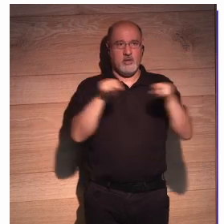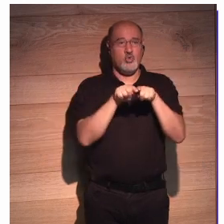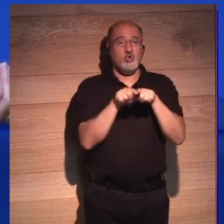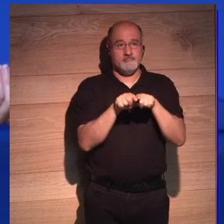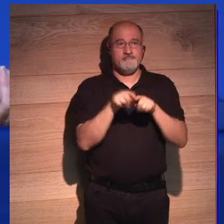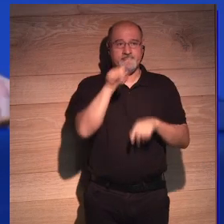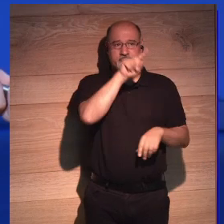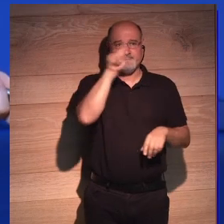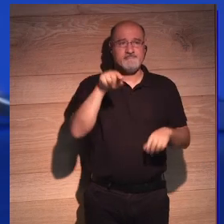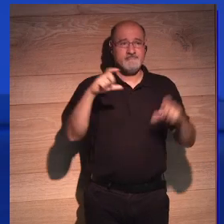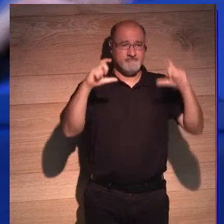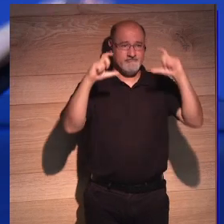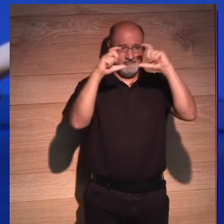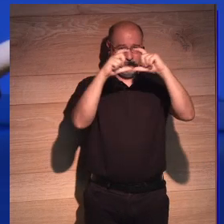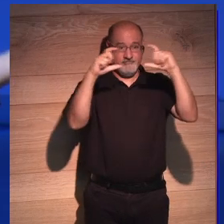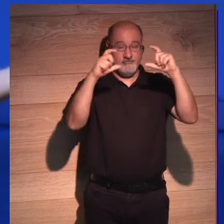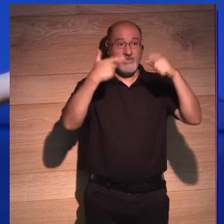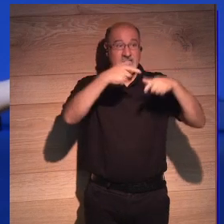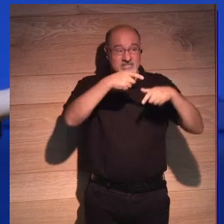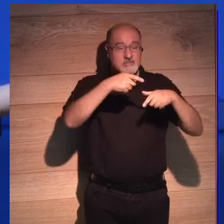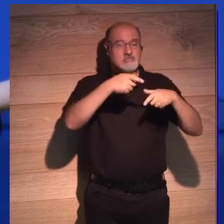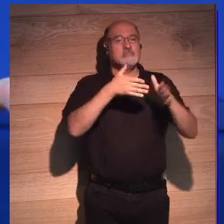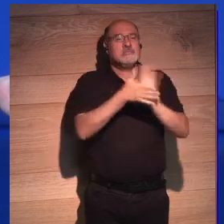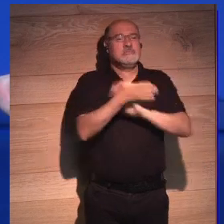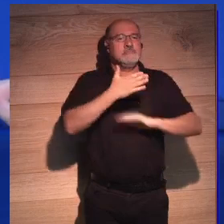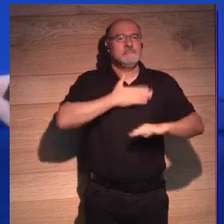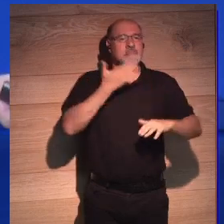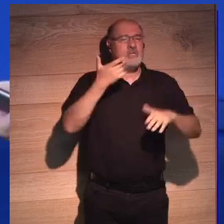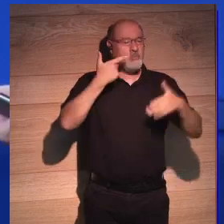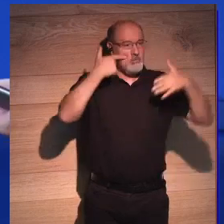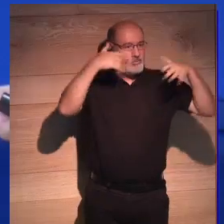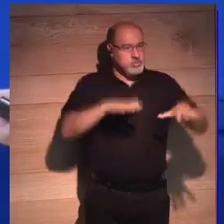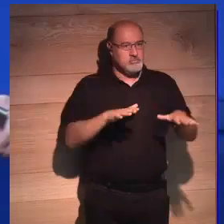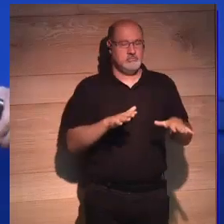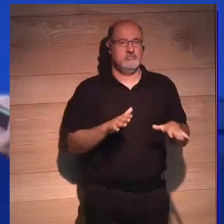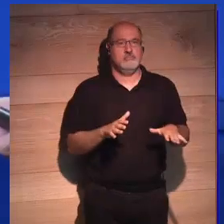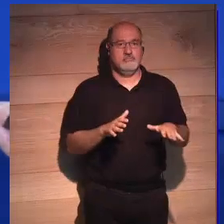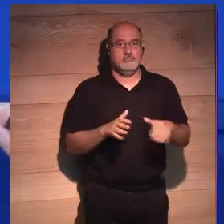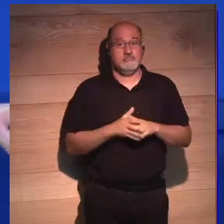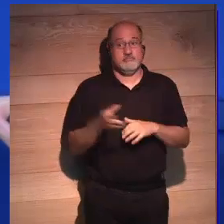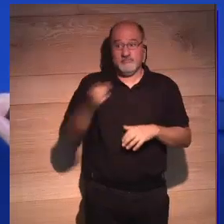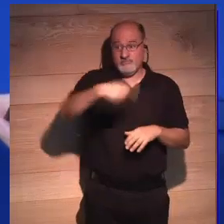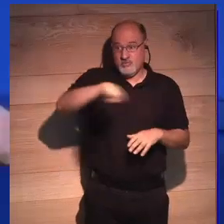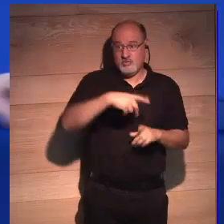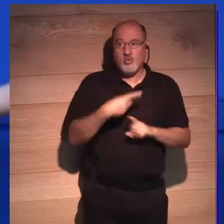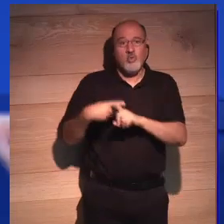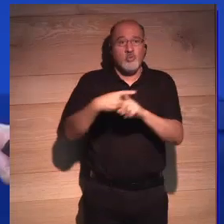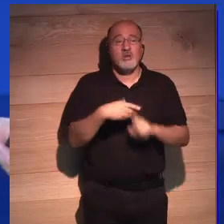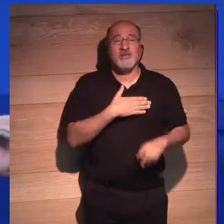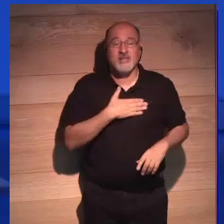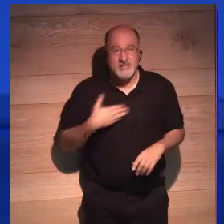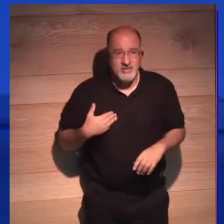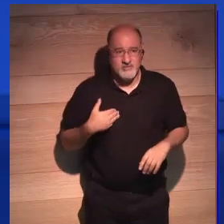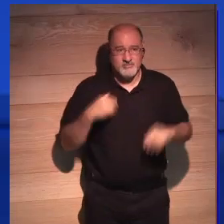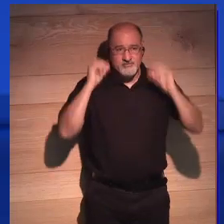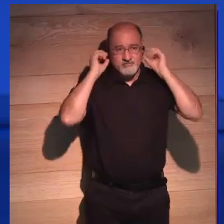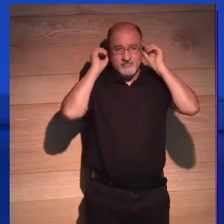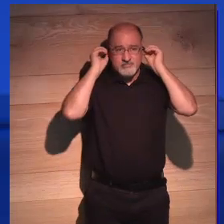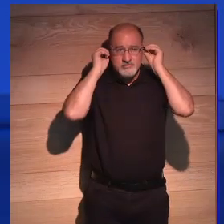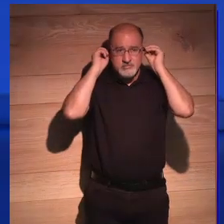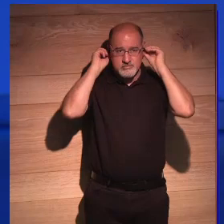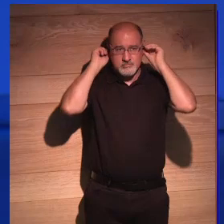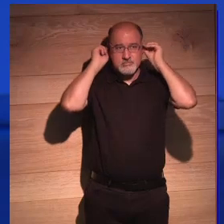discovery, I suppose, something I want to share with you, and just look at it, I suppose, maybe like an alien would look at humans, right?